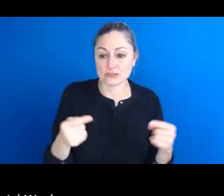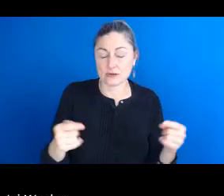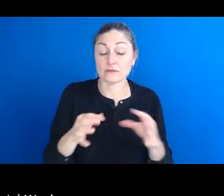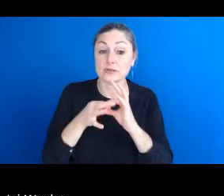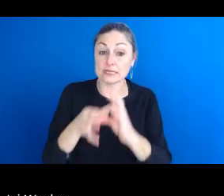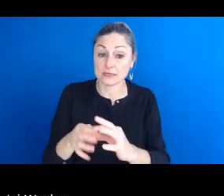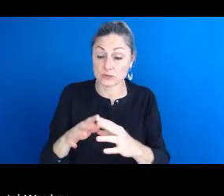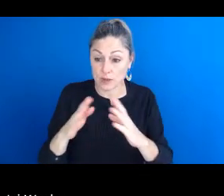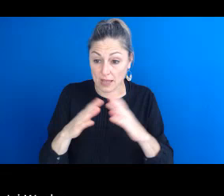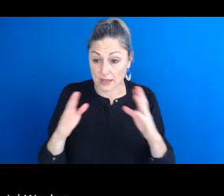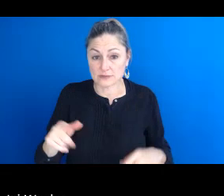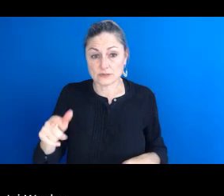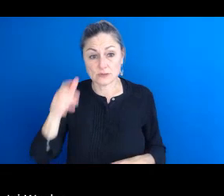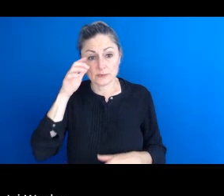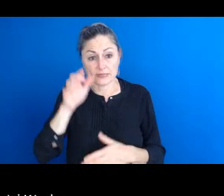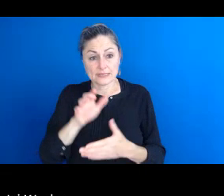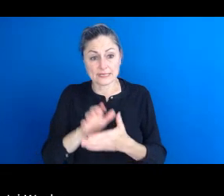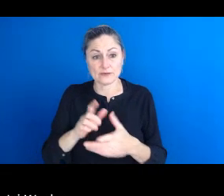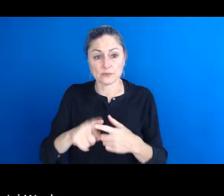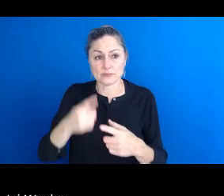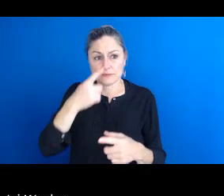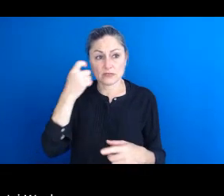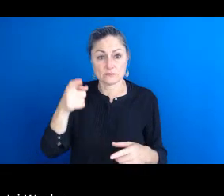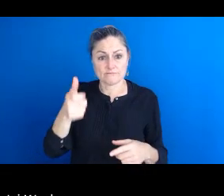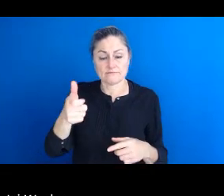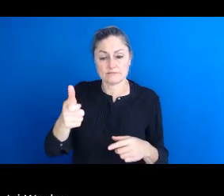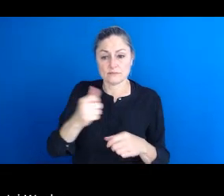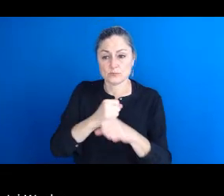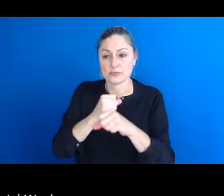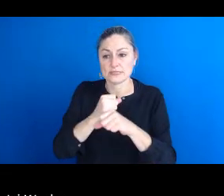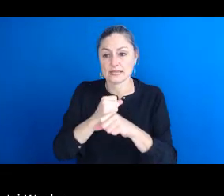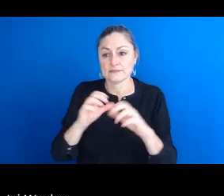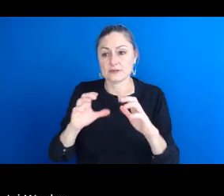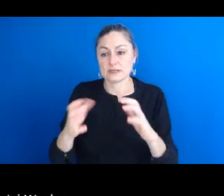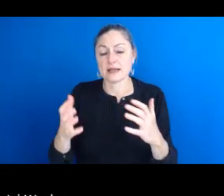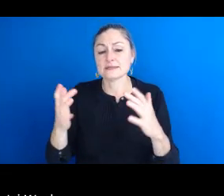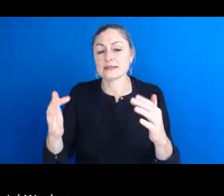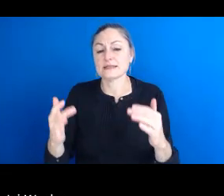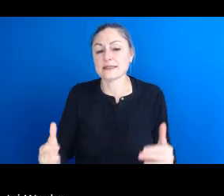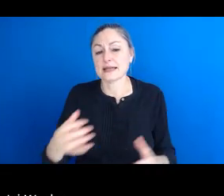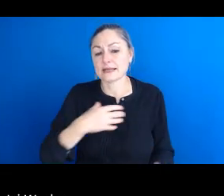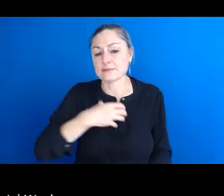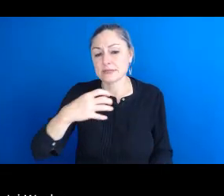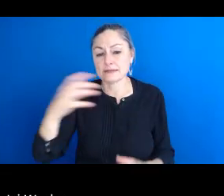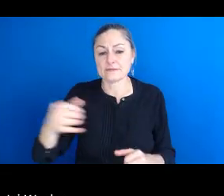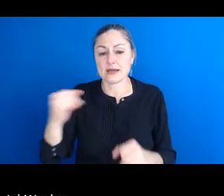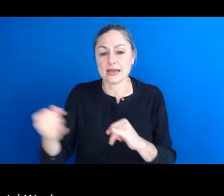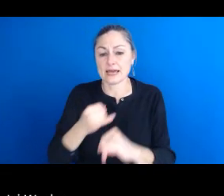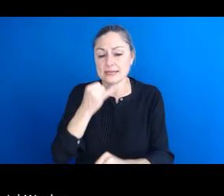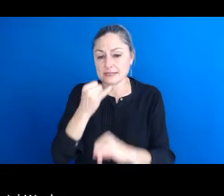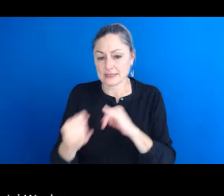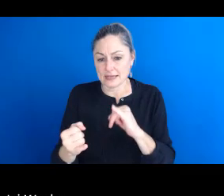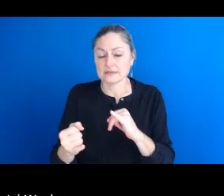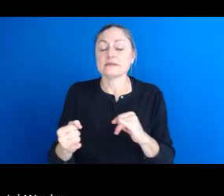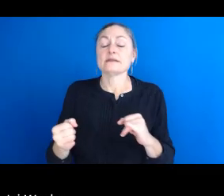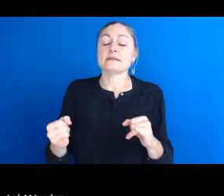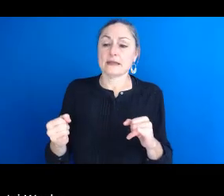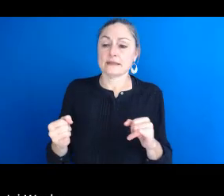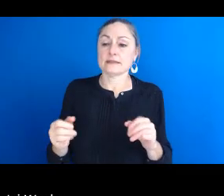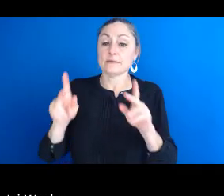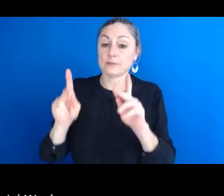housing? Do you believe it was because of a protected class? And then that complaint gets finalized, and then the person who was